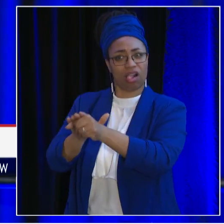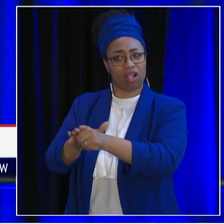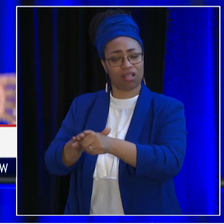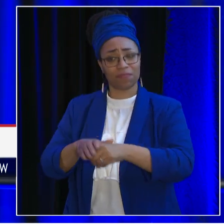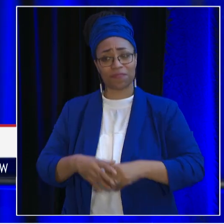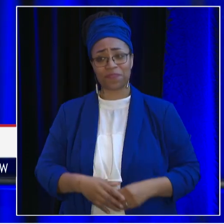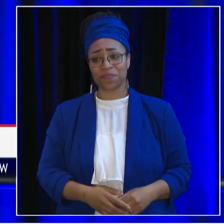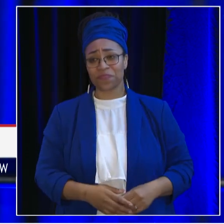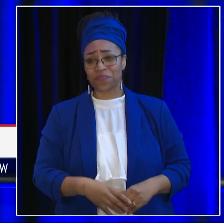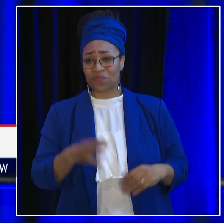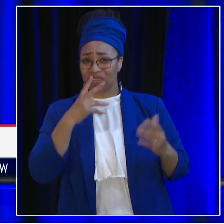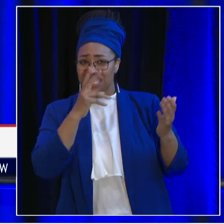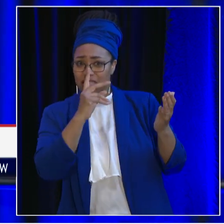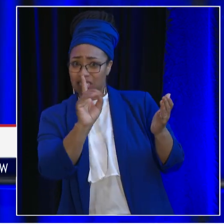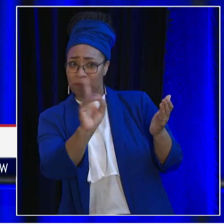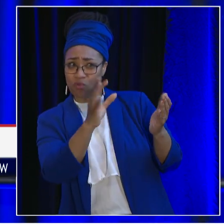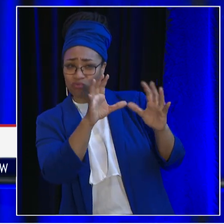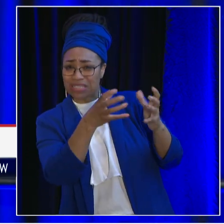agenda of a minority through.